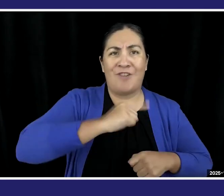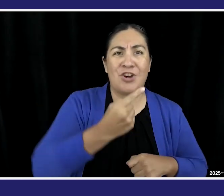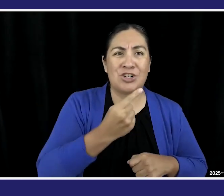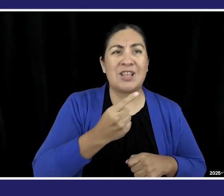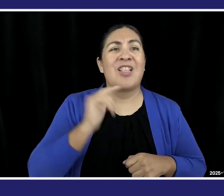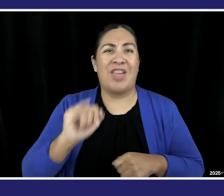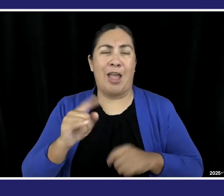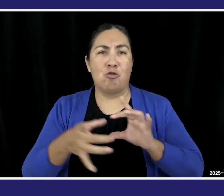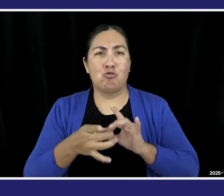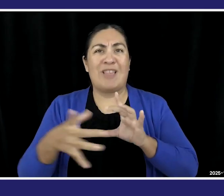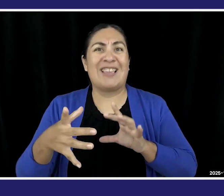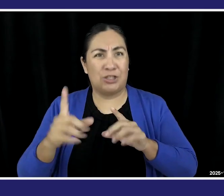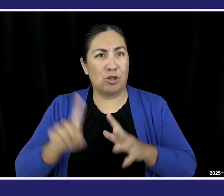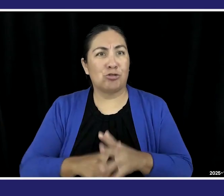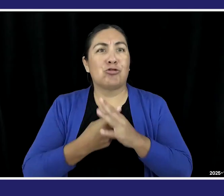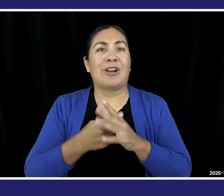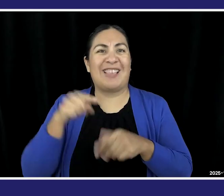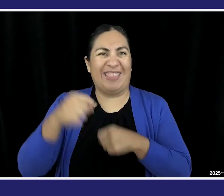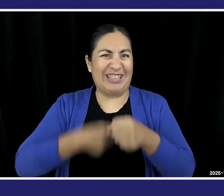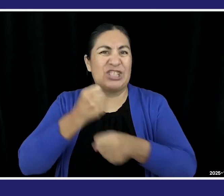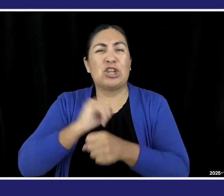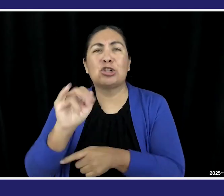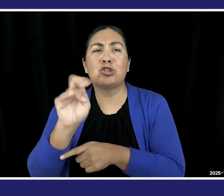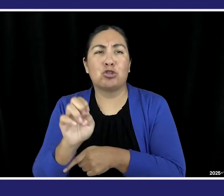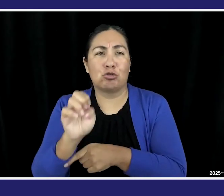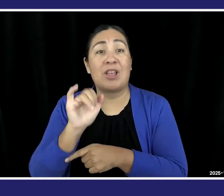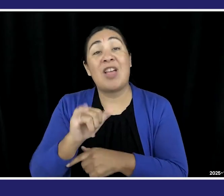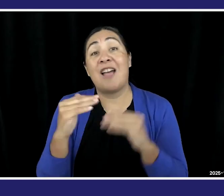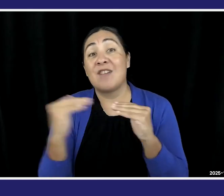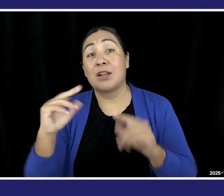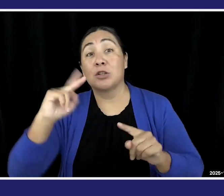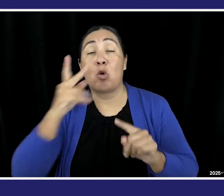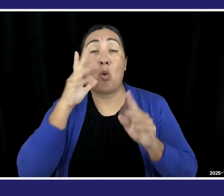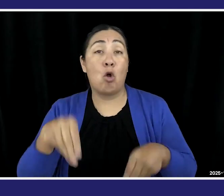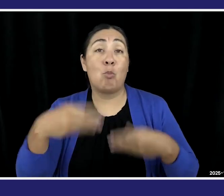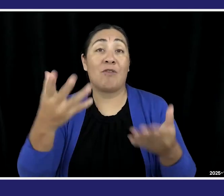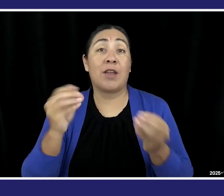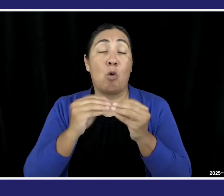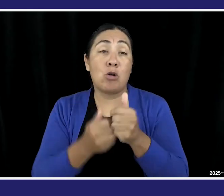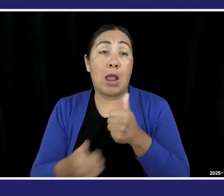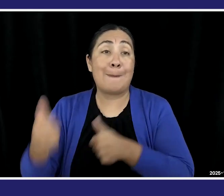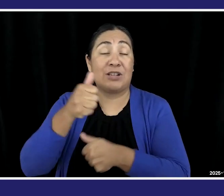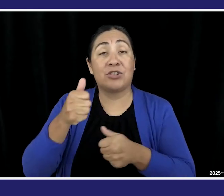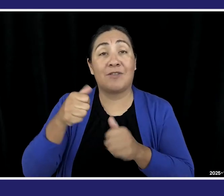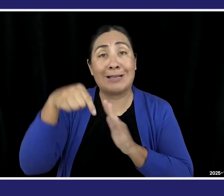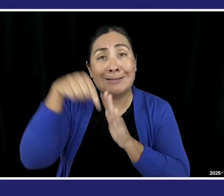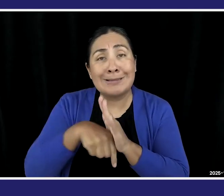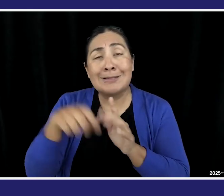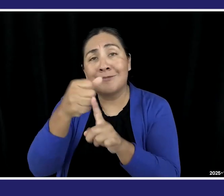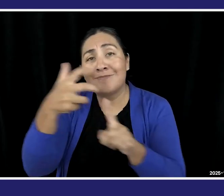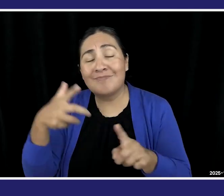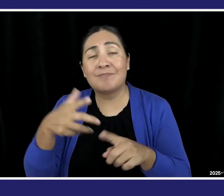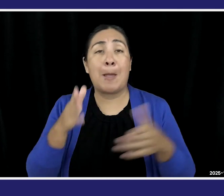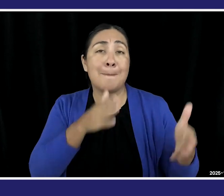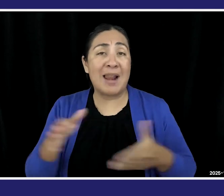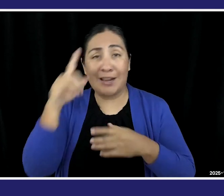year. And the Phase 2 provides operational and administrative details on CDPH's planned strategies, funding levels,